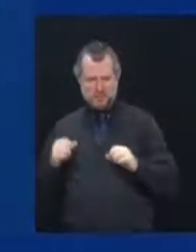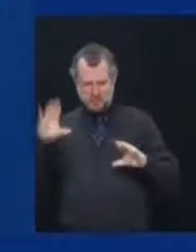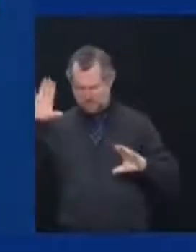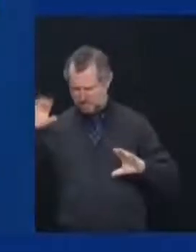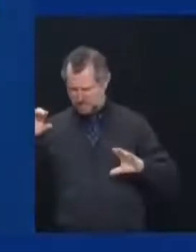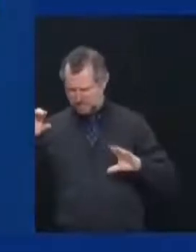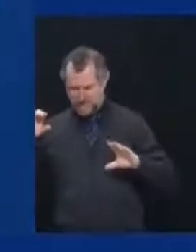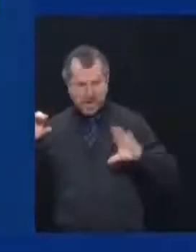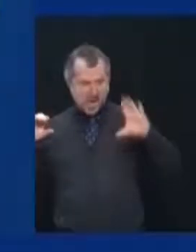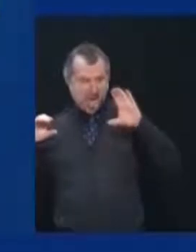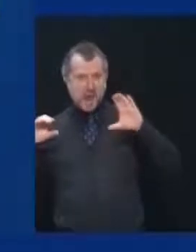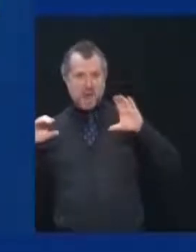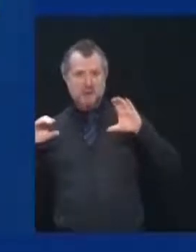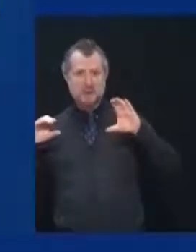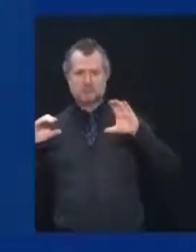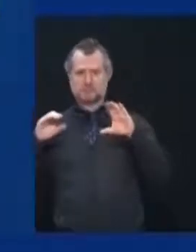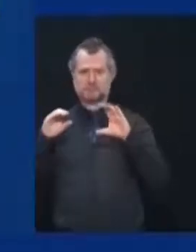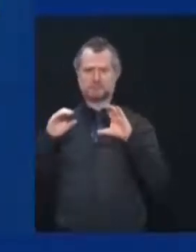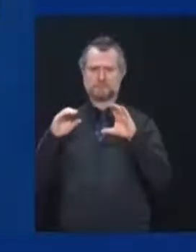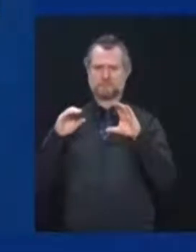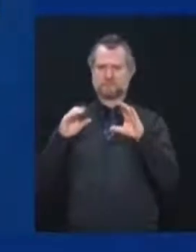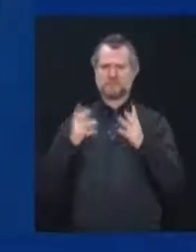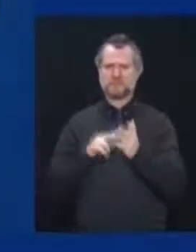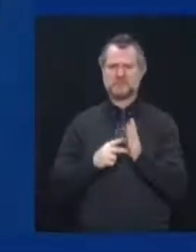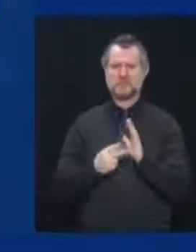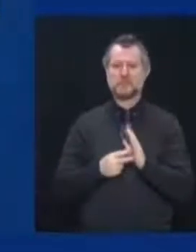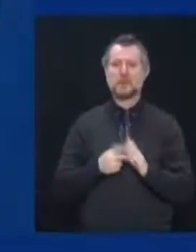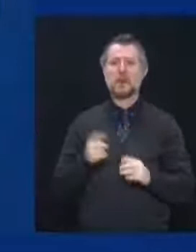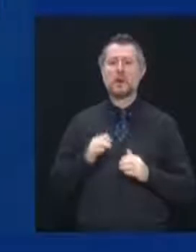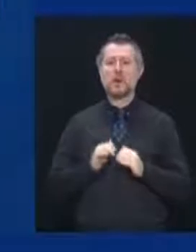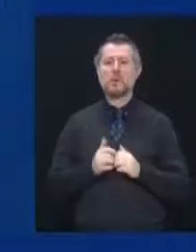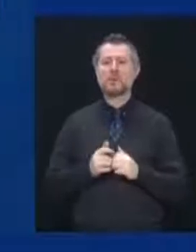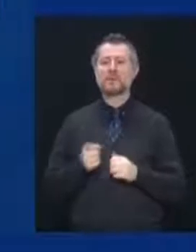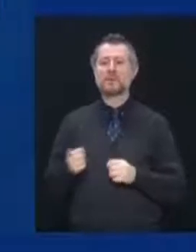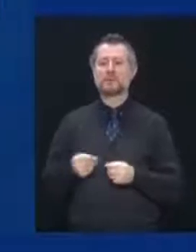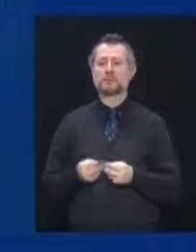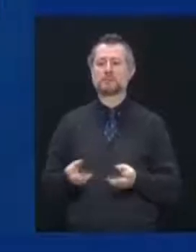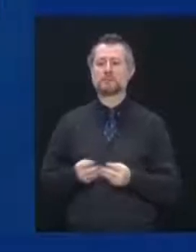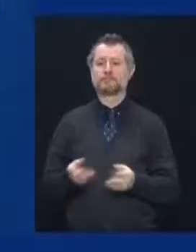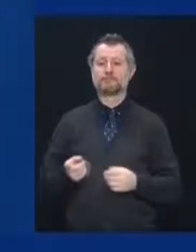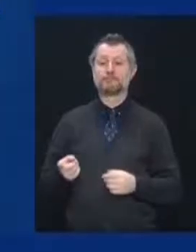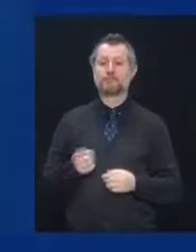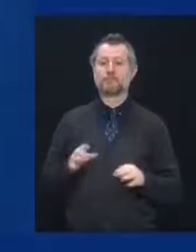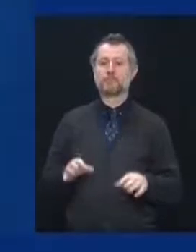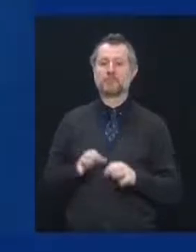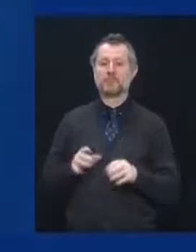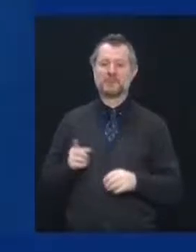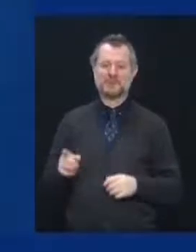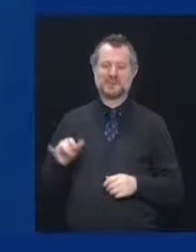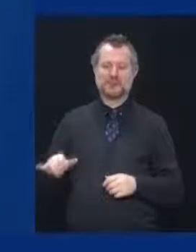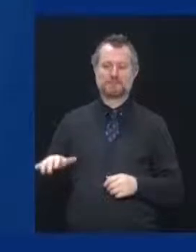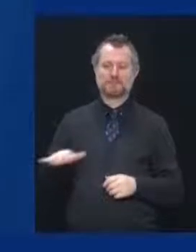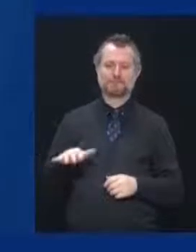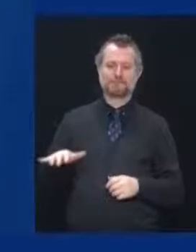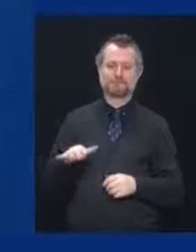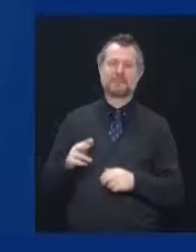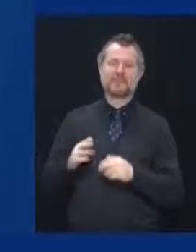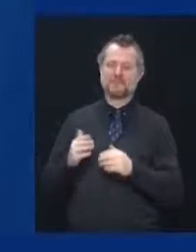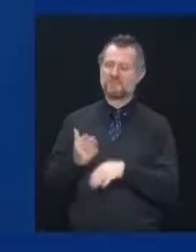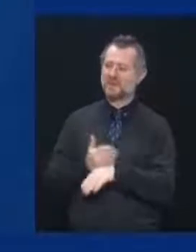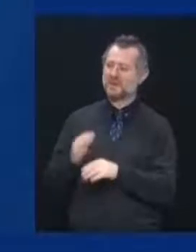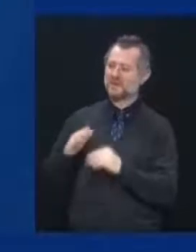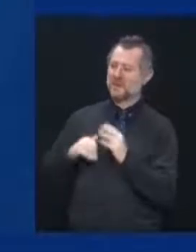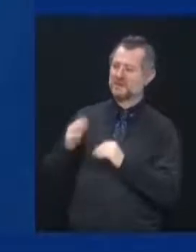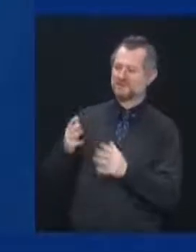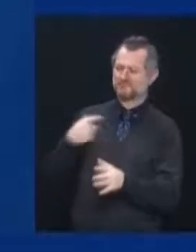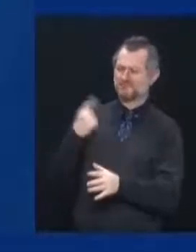It is the degree of performance of the individual facilities. And that's what we